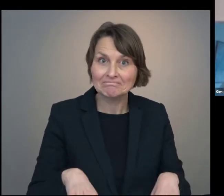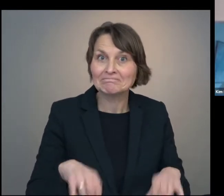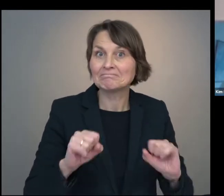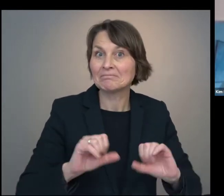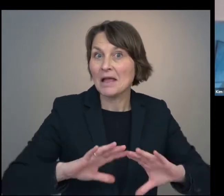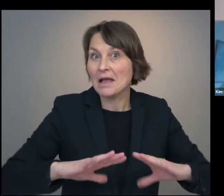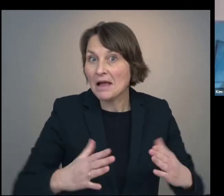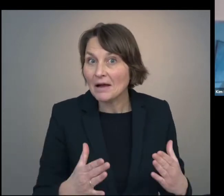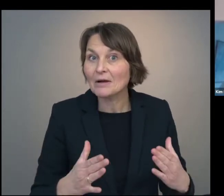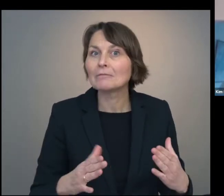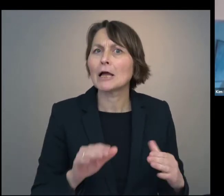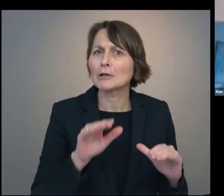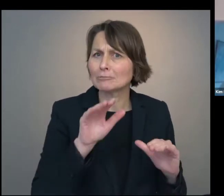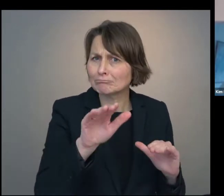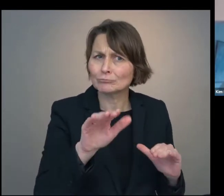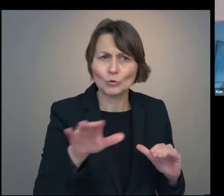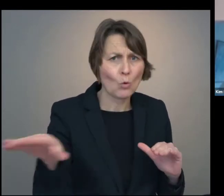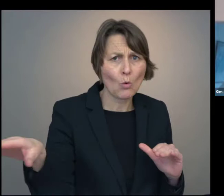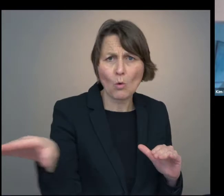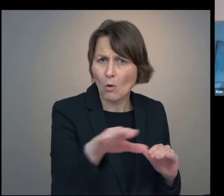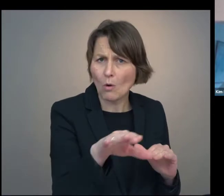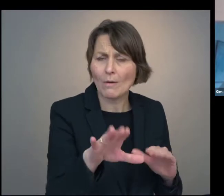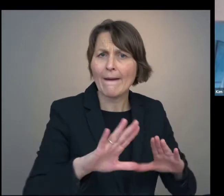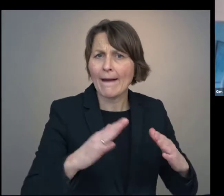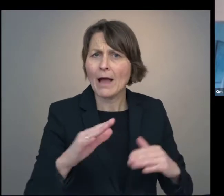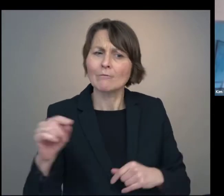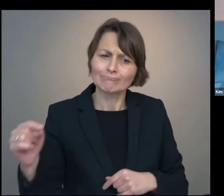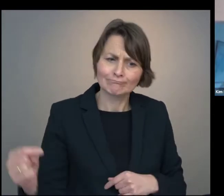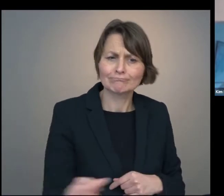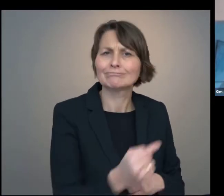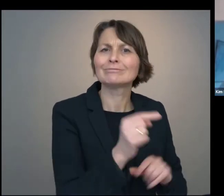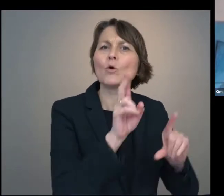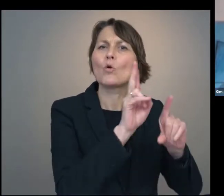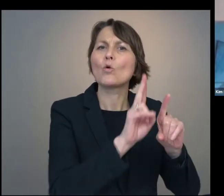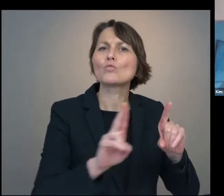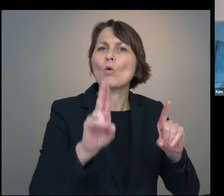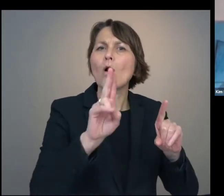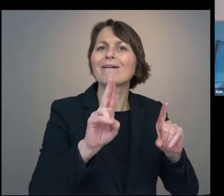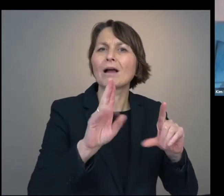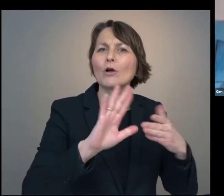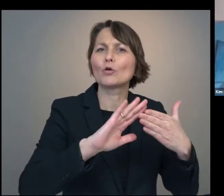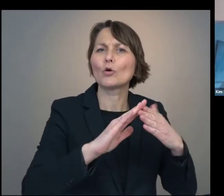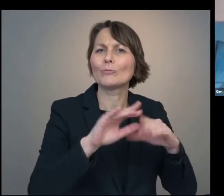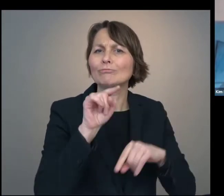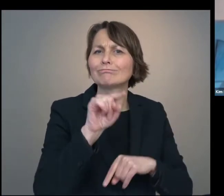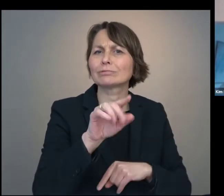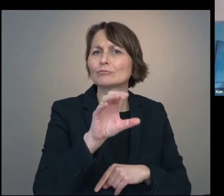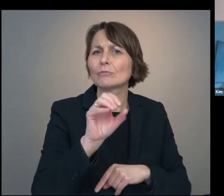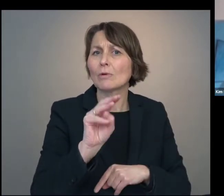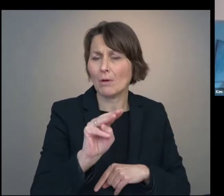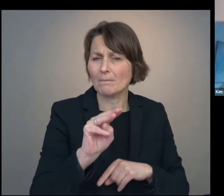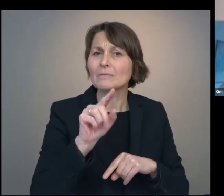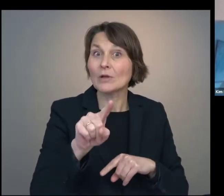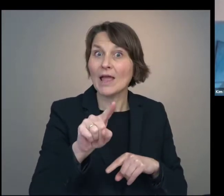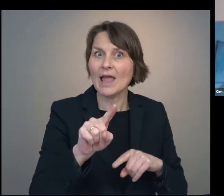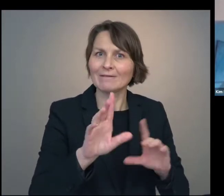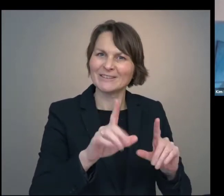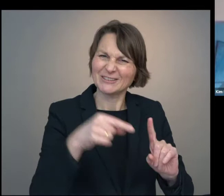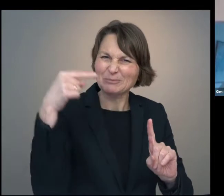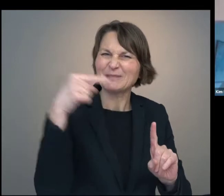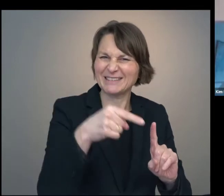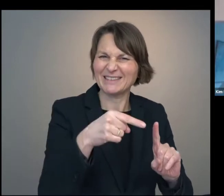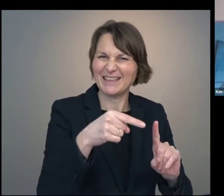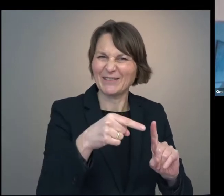about this initiative, I would encourage everyone to go to community.umbraco.com. There is a dedicated space there with